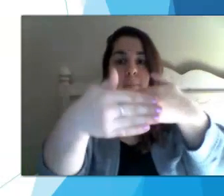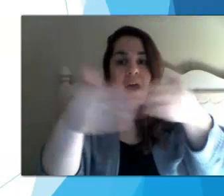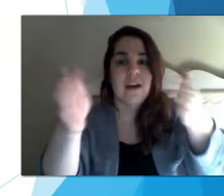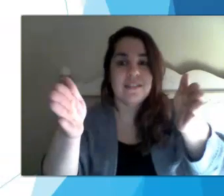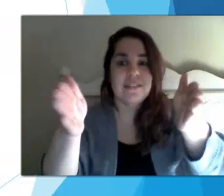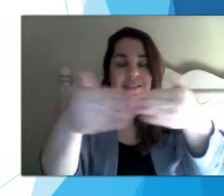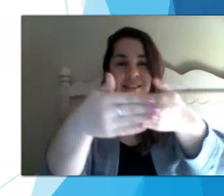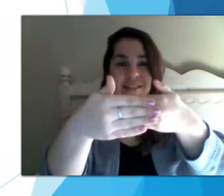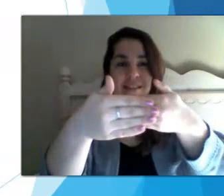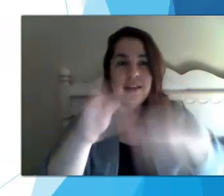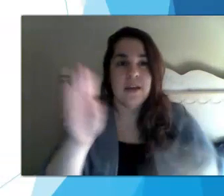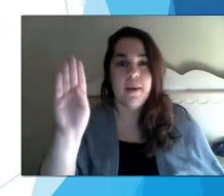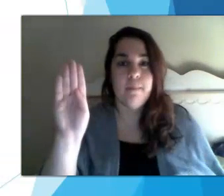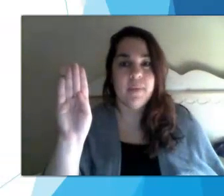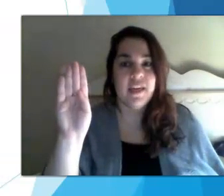Box.